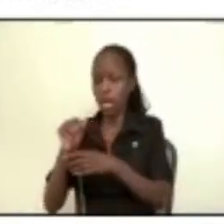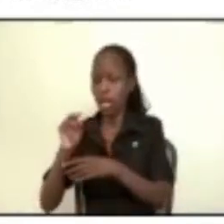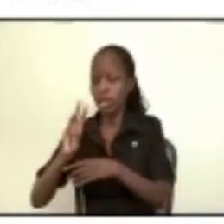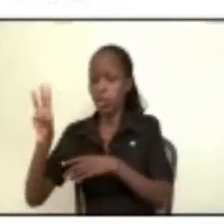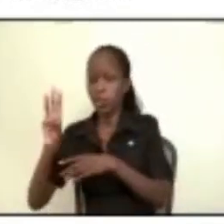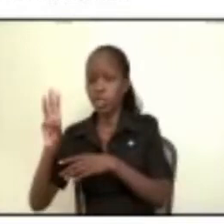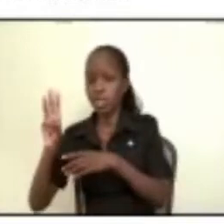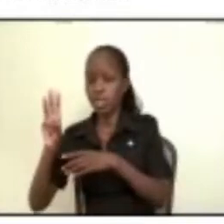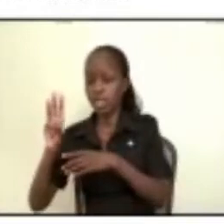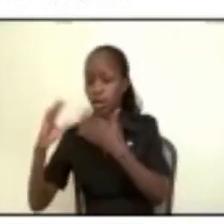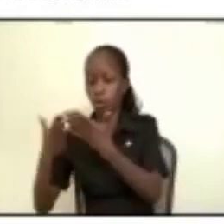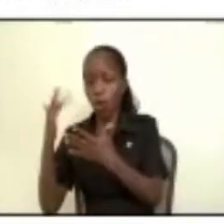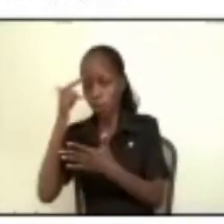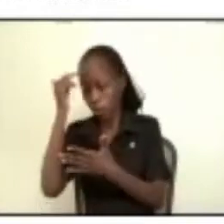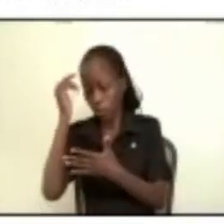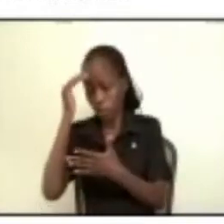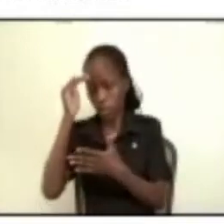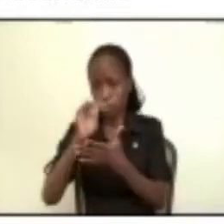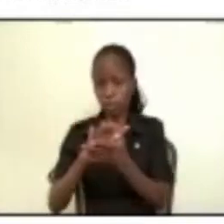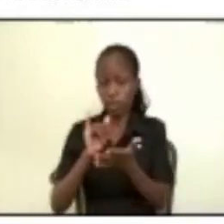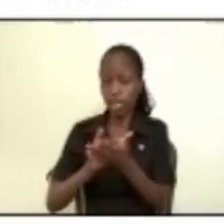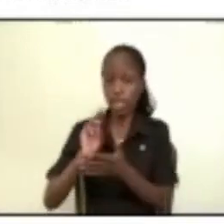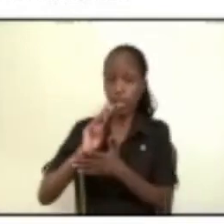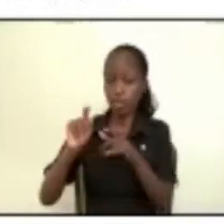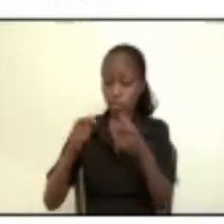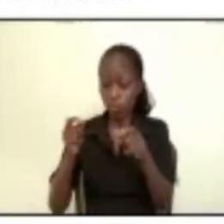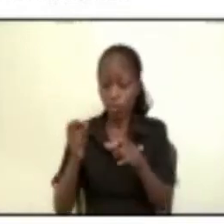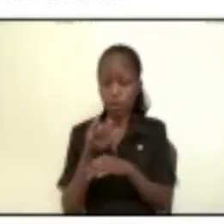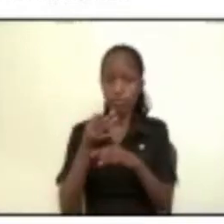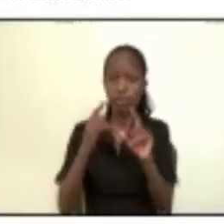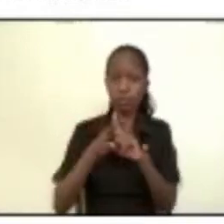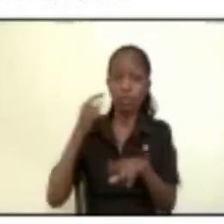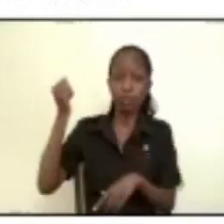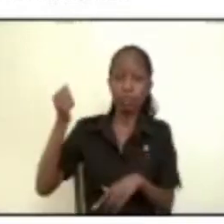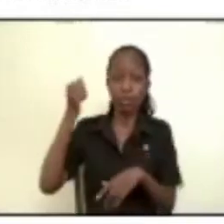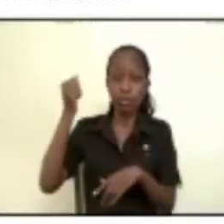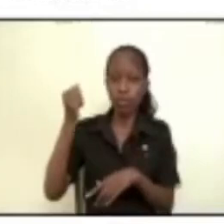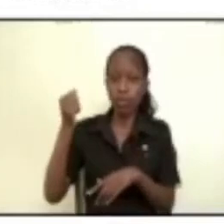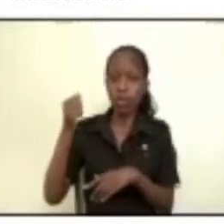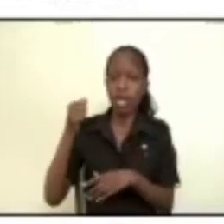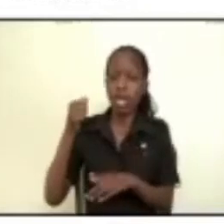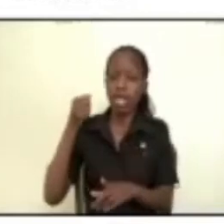sources because they believe the Western media, are free from political interference.